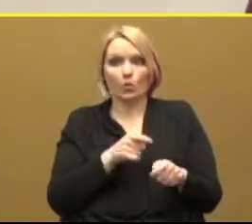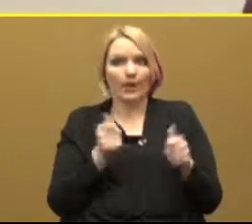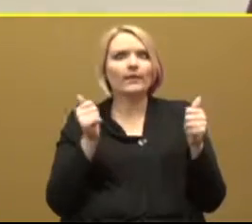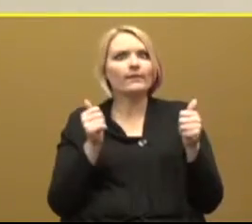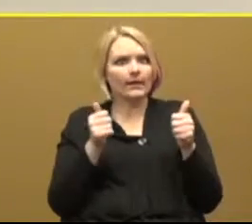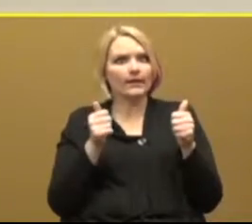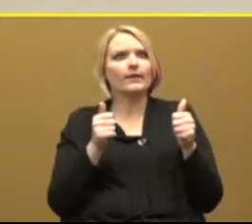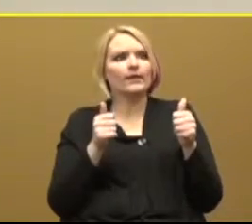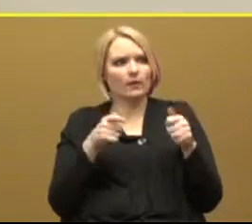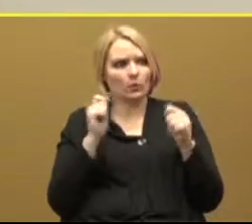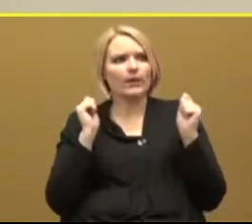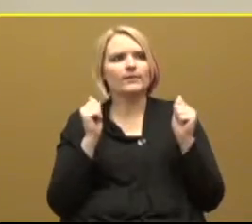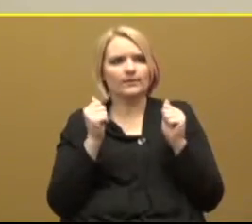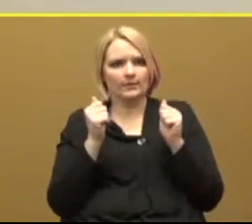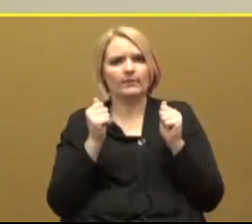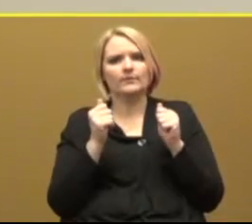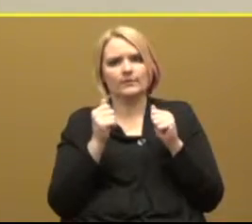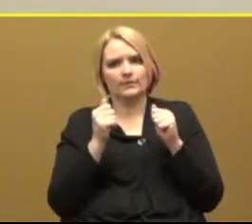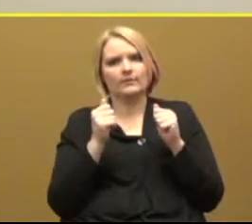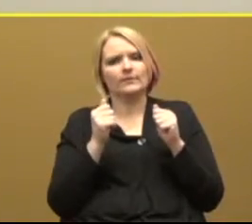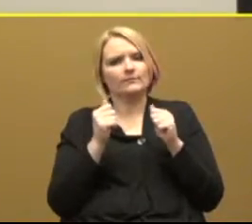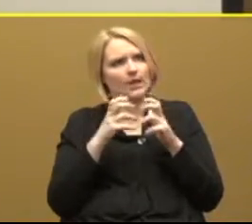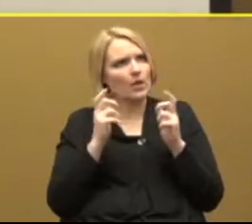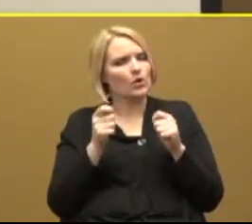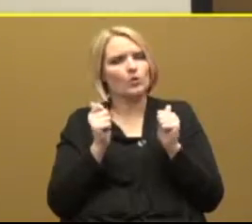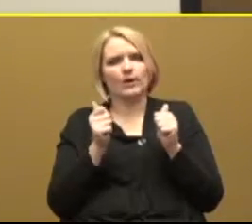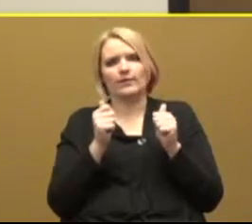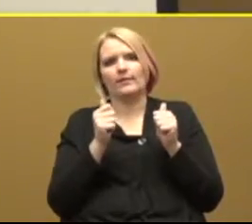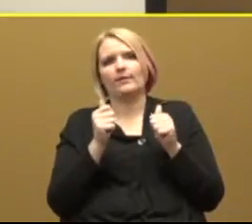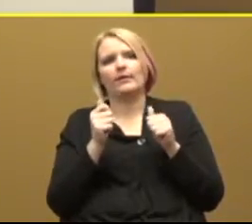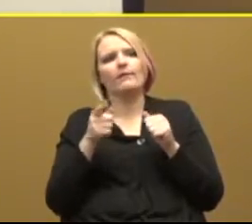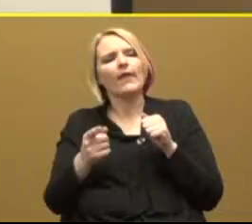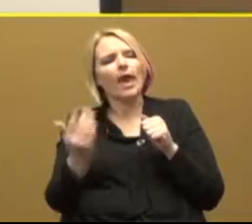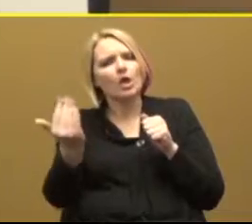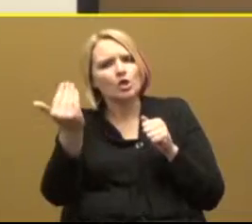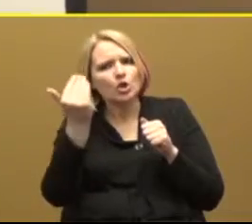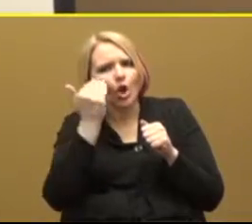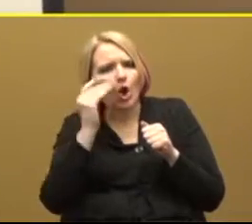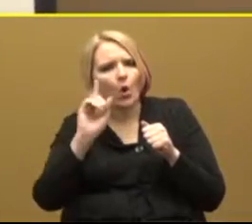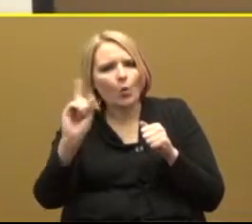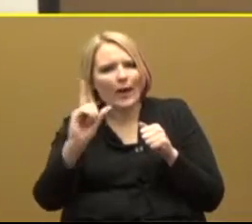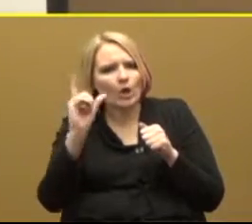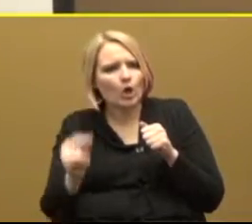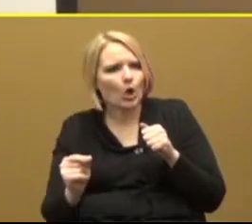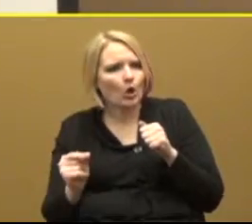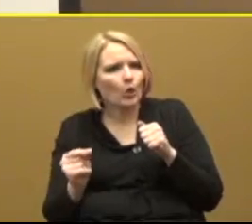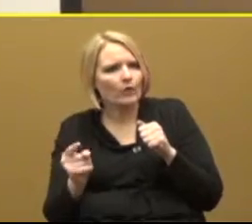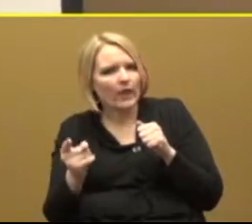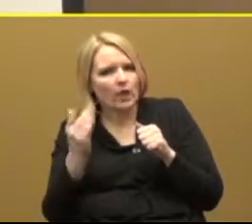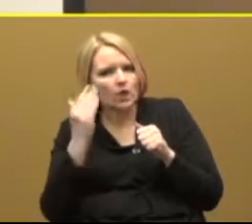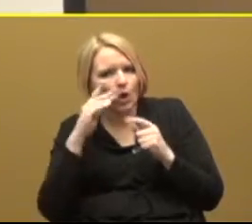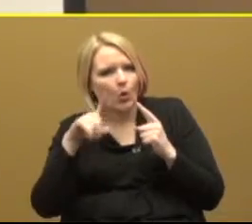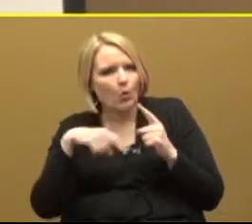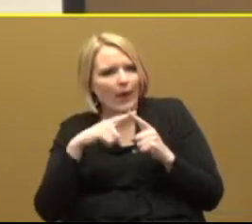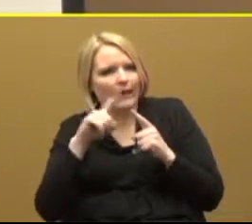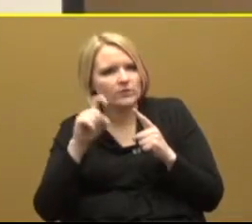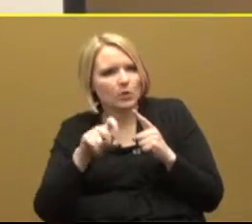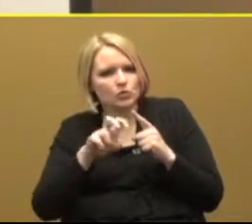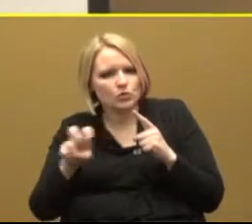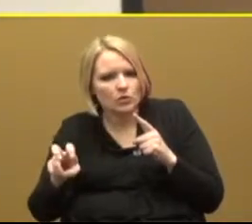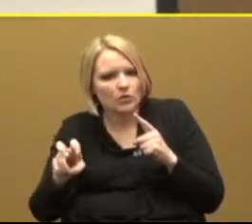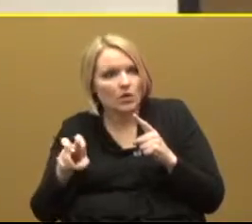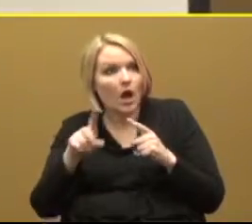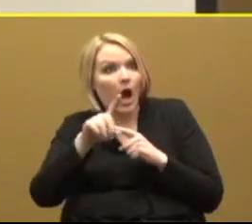Quickly. Very quickly. Very quickly. They knew where they were supposed to be and when. Is it